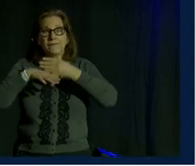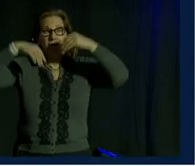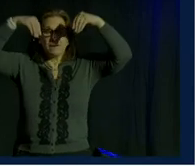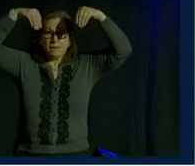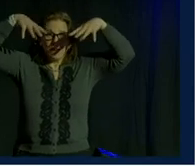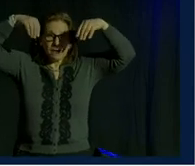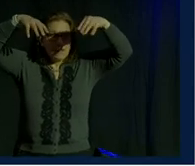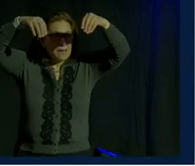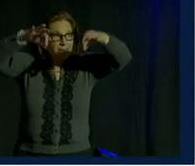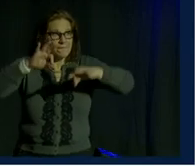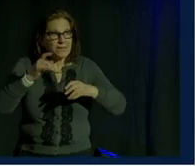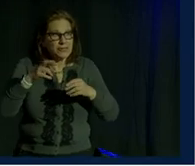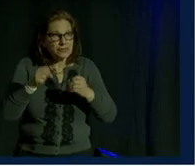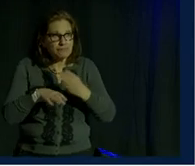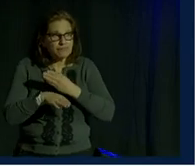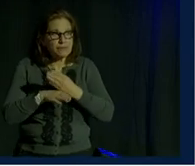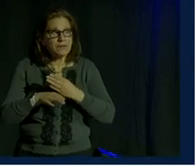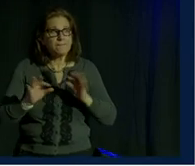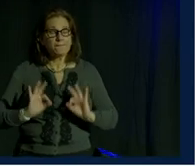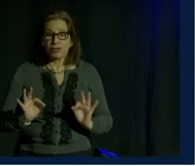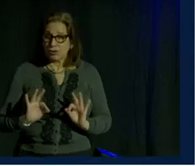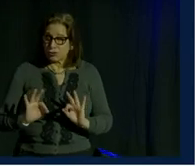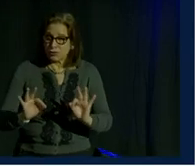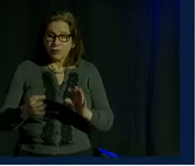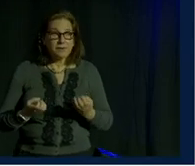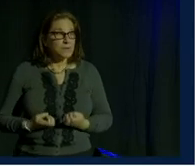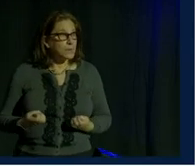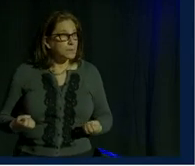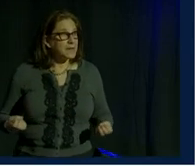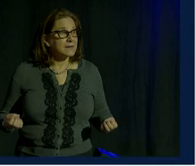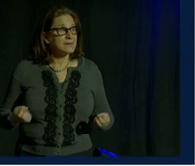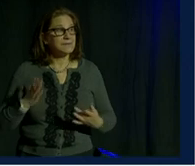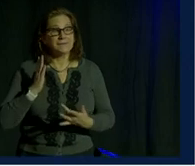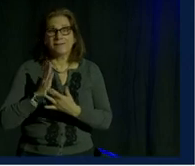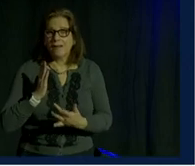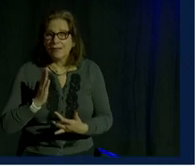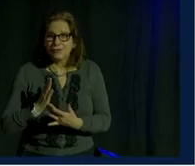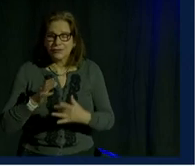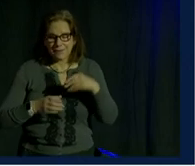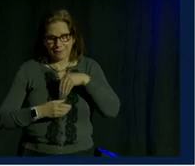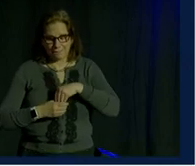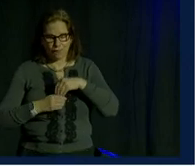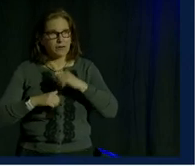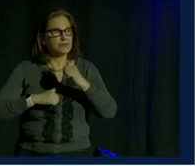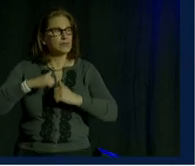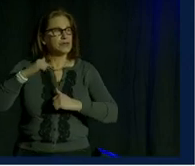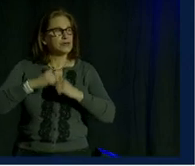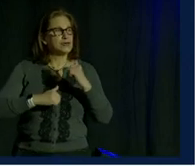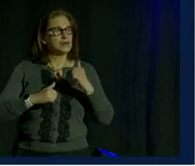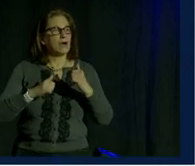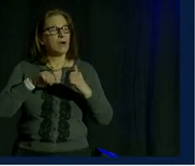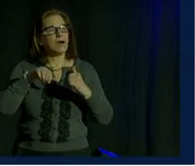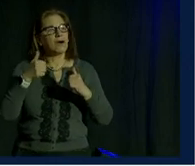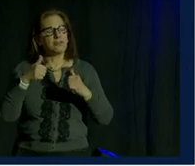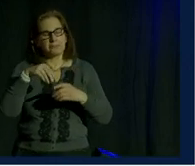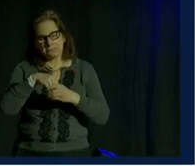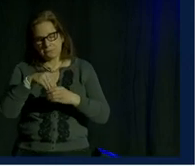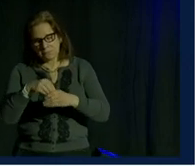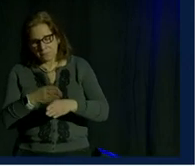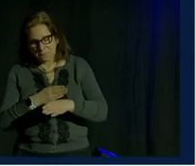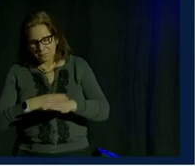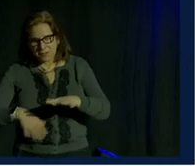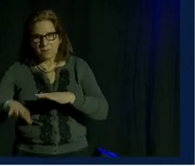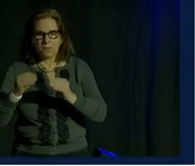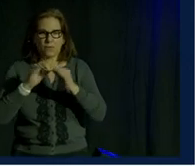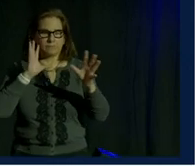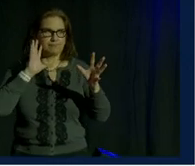fixtures, furniture, and equipment, site improvements, new technology infrastructure, and other interior improvements. The